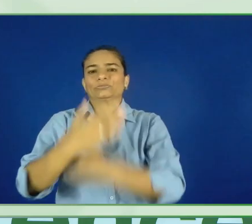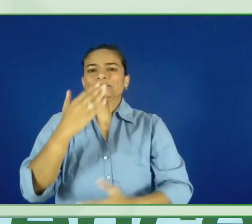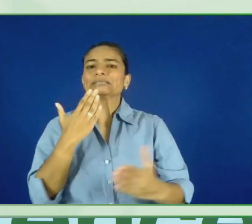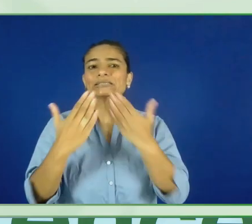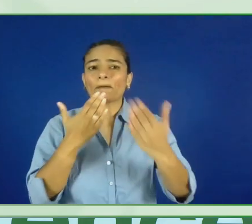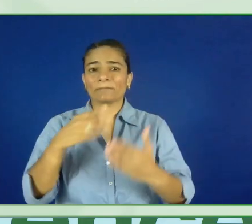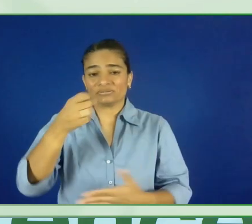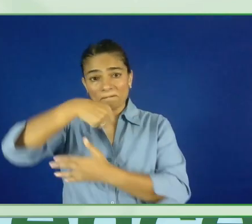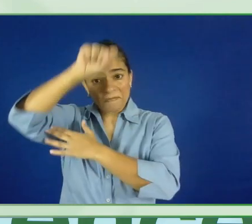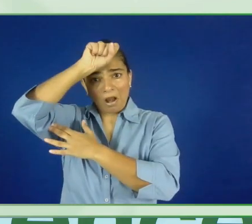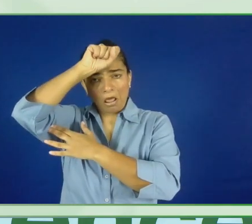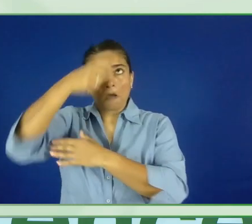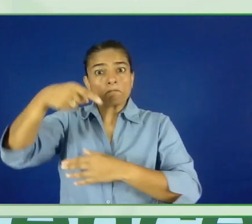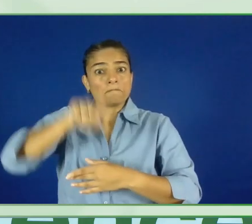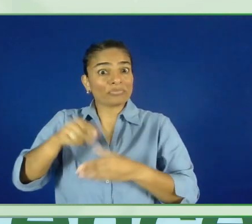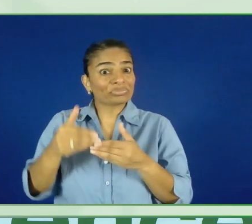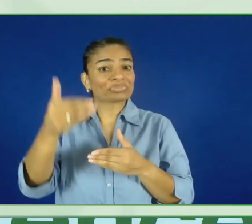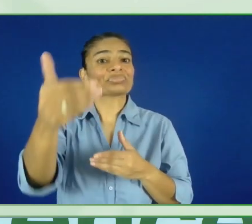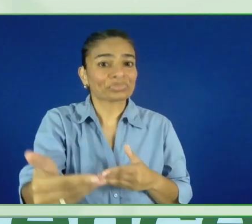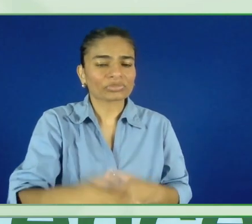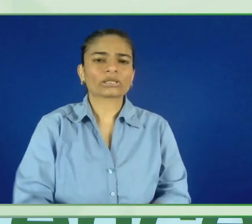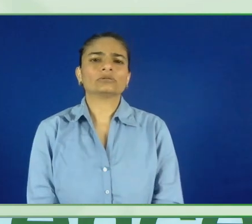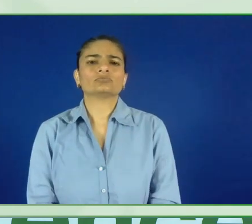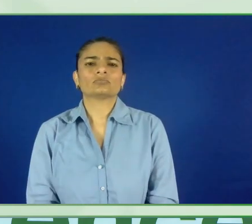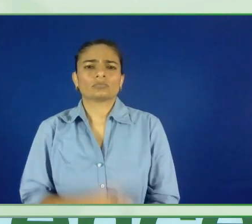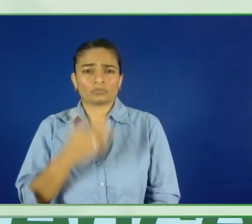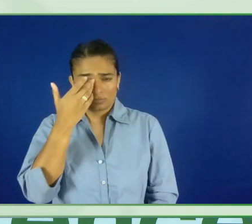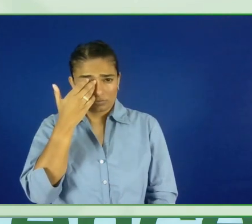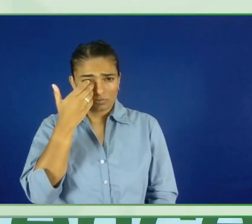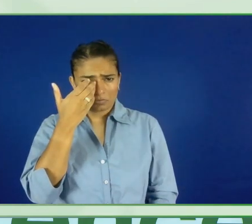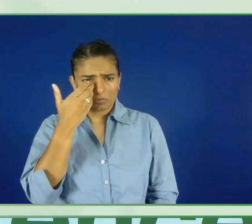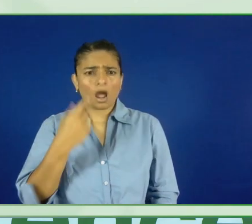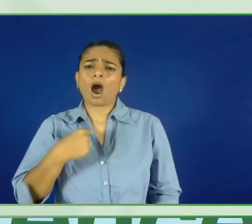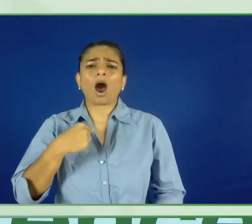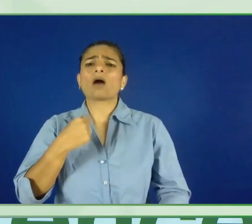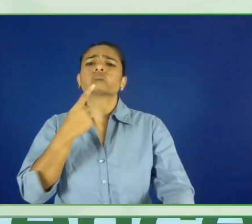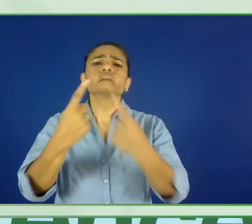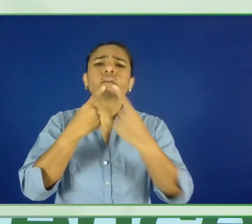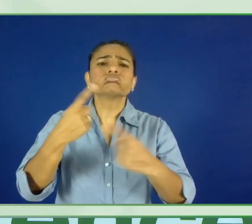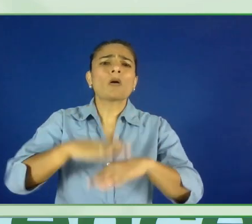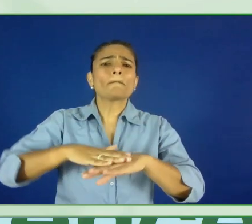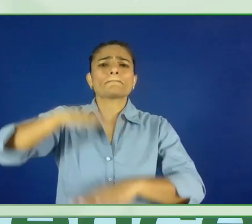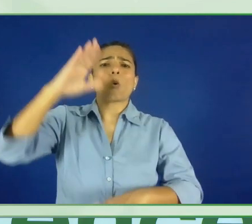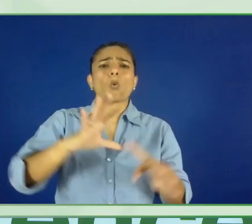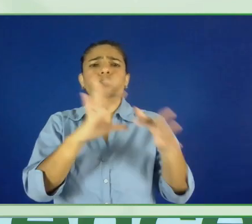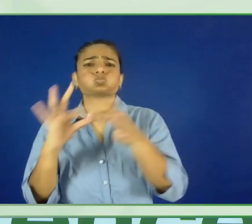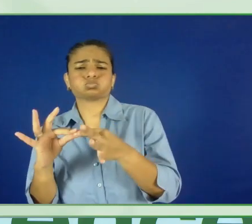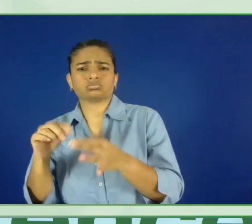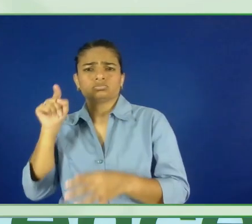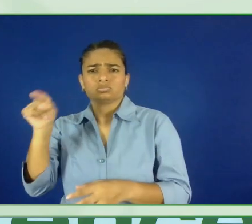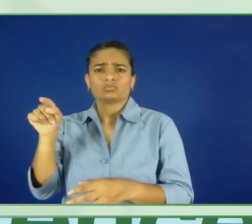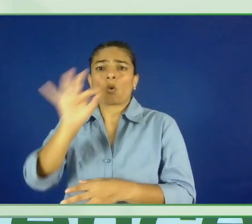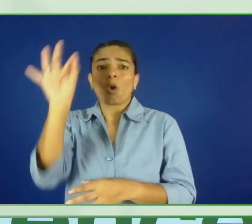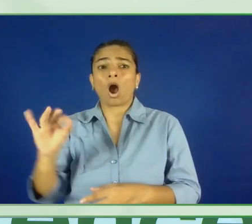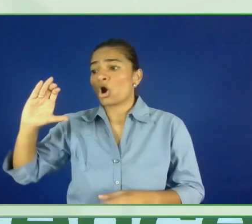I don't talk about the infobot because this is what Christopher will cover, but I will share this slide with you. No, I don't share